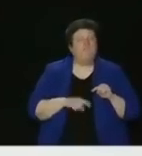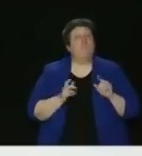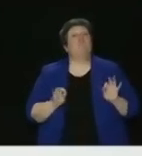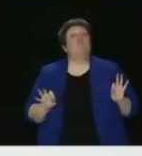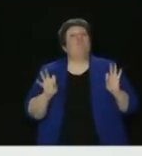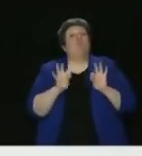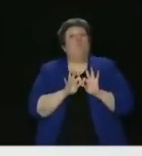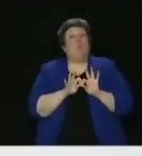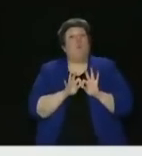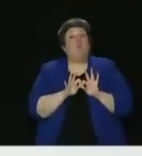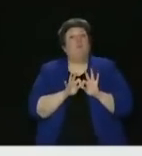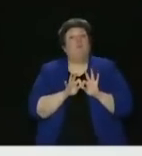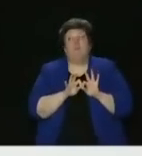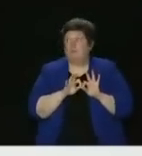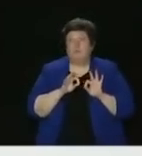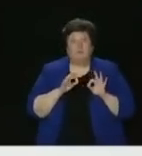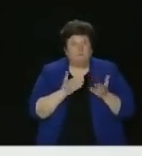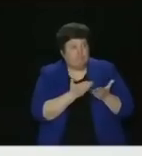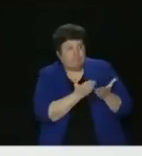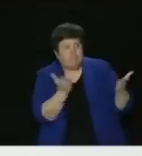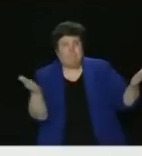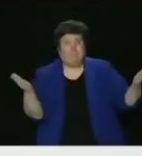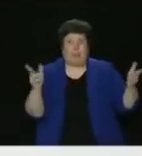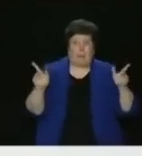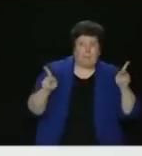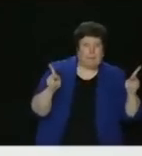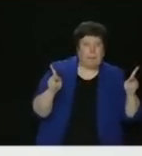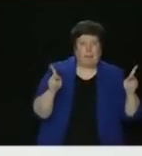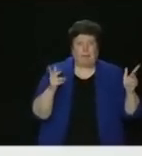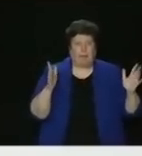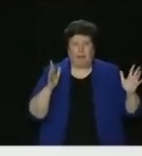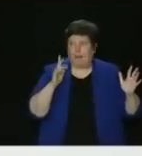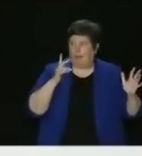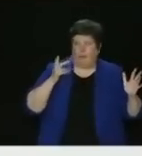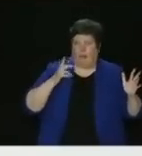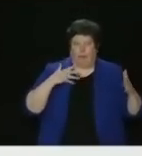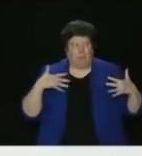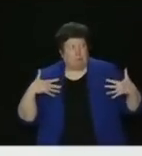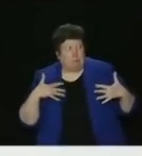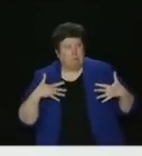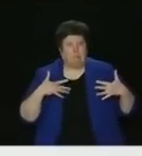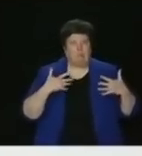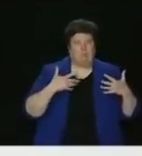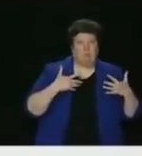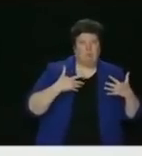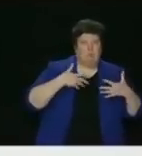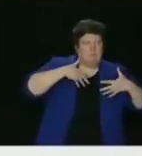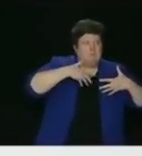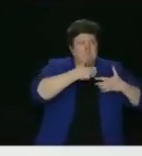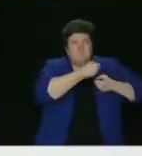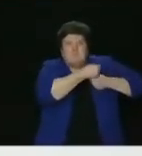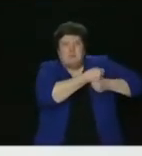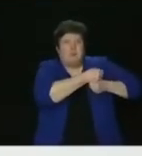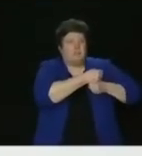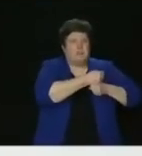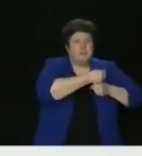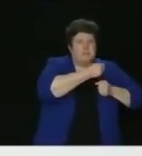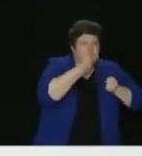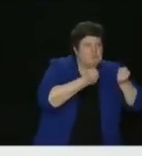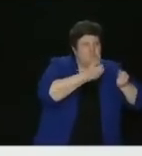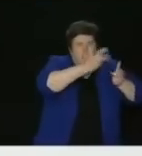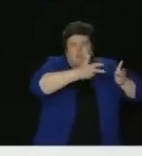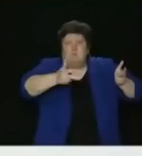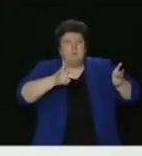Canadians get their lives back, their communities back, their neighbourhoods back, and can once again rely on their jobs